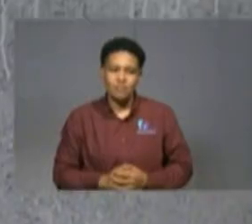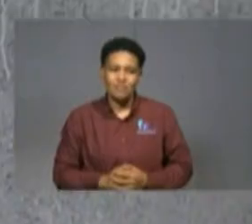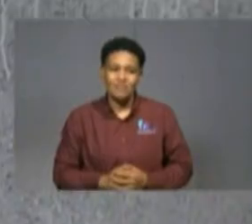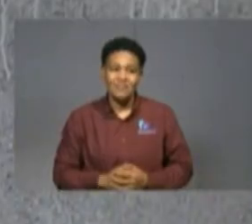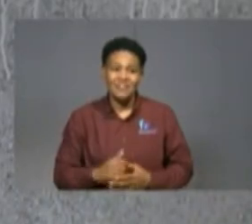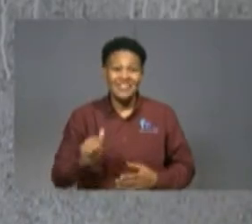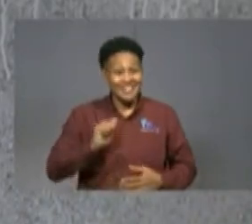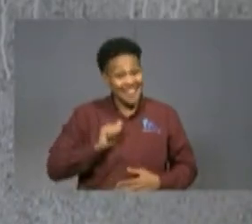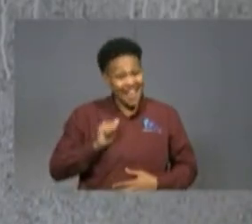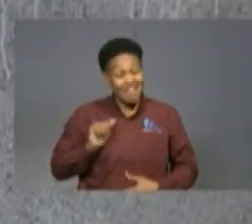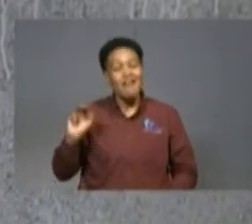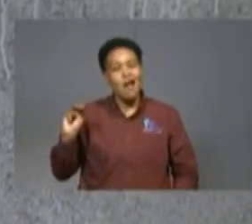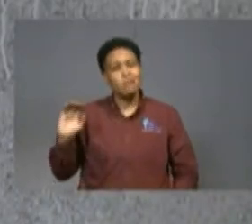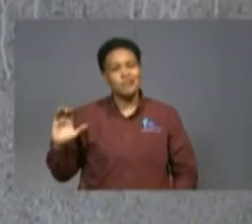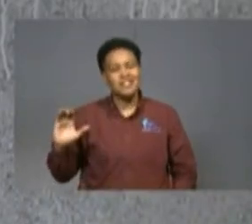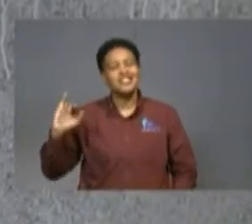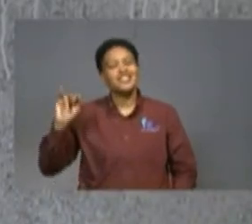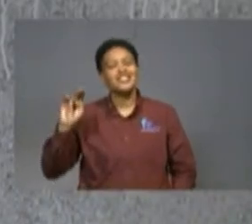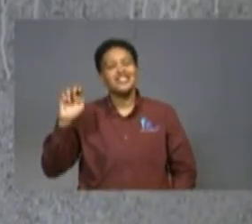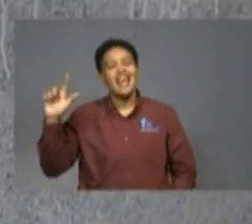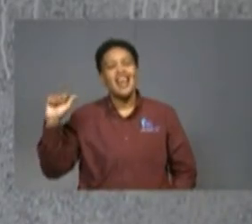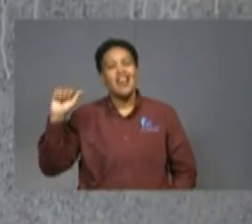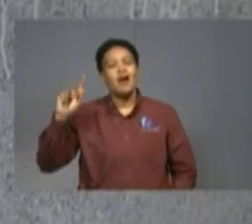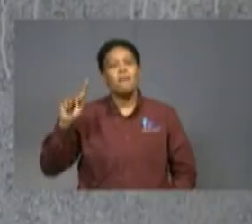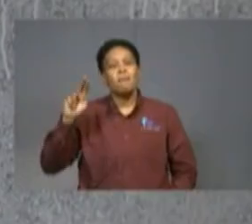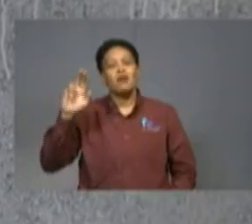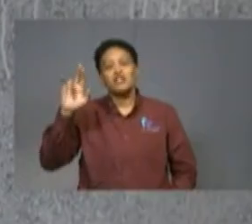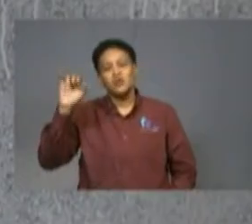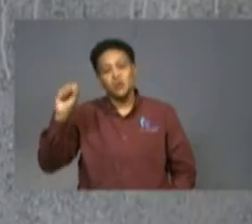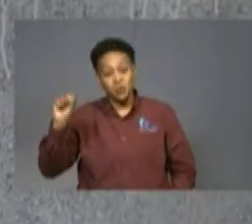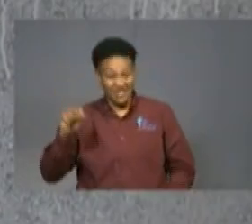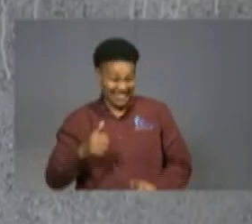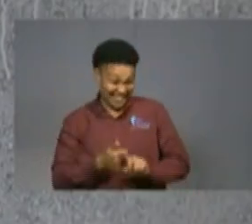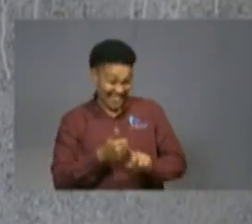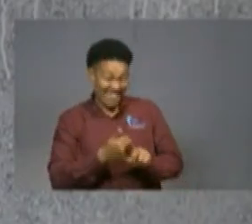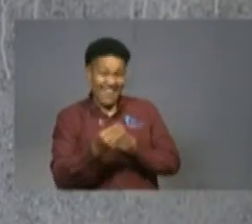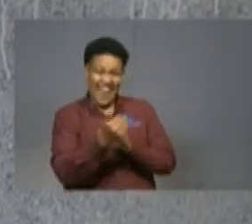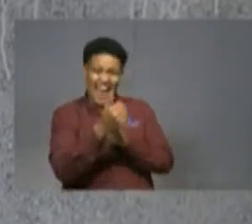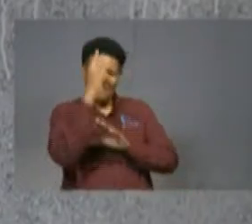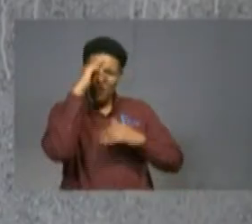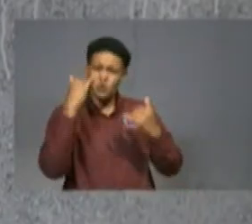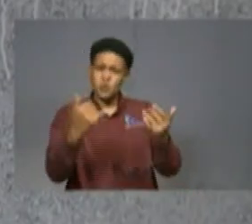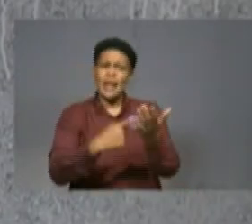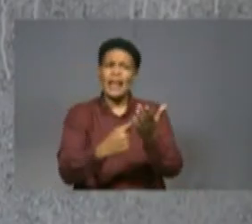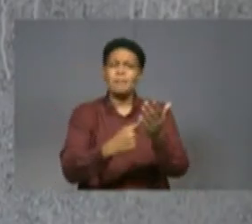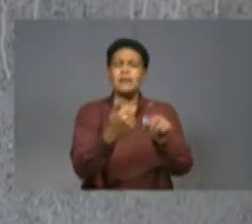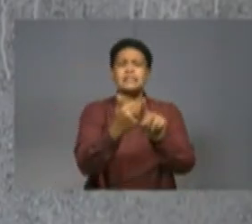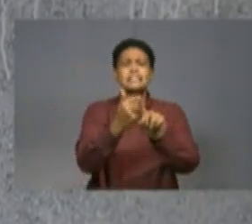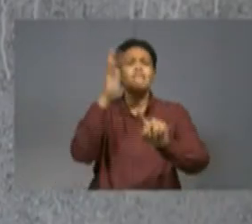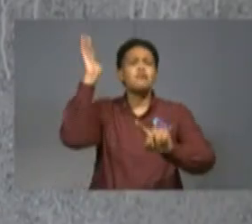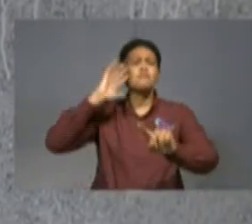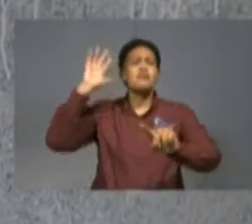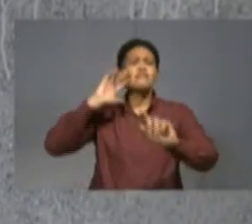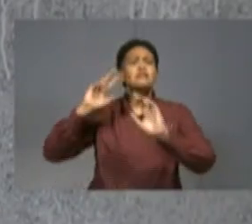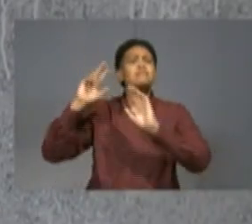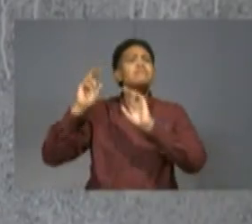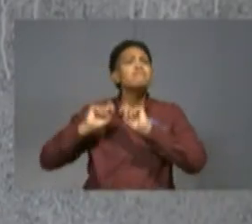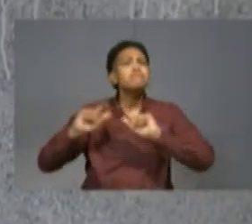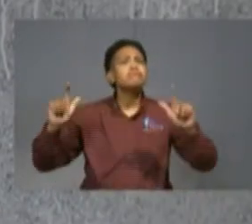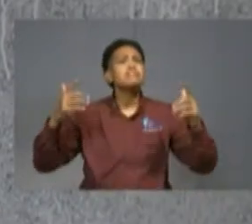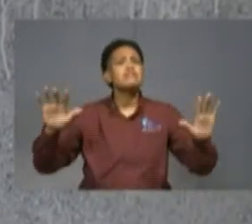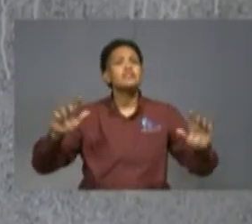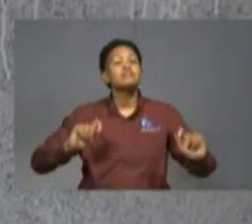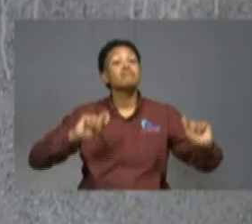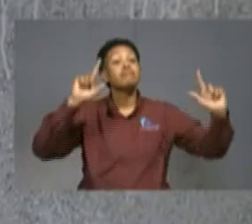And I'm your moderator, Janella Pursues. The guidelines for tonight's debates have been previously agreed and are posted